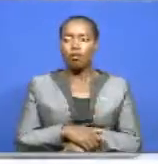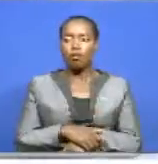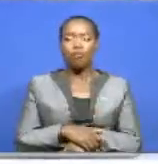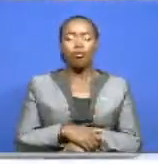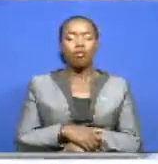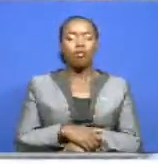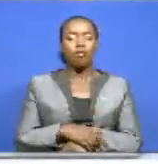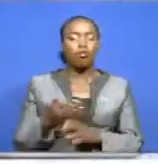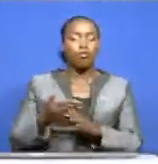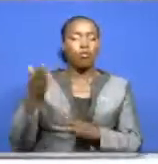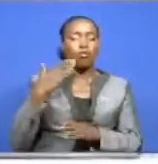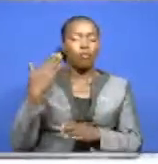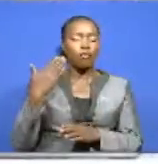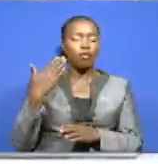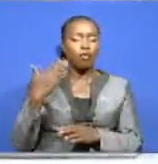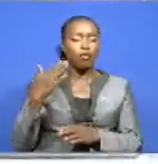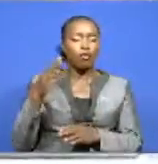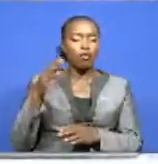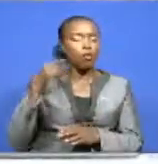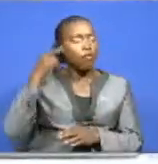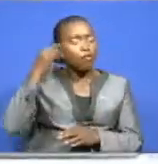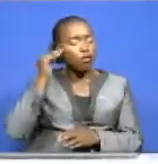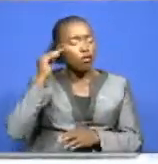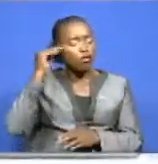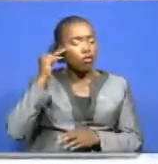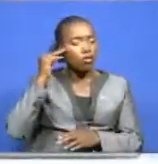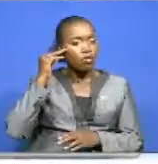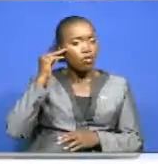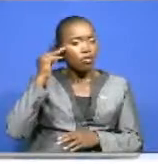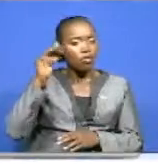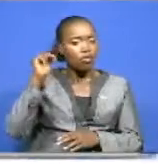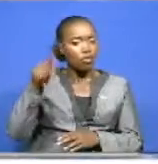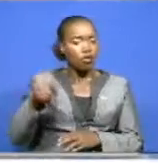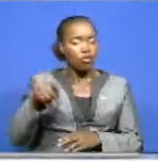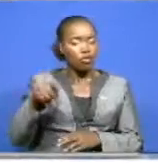Ongoro, former Mathare MP, who has given us an